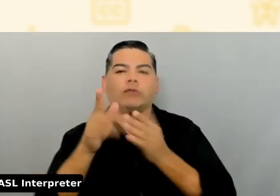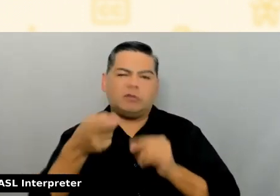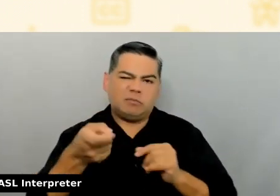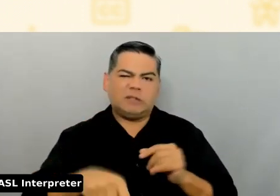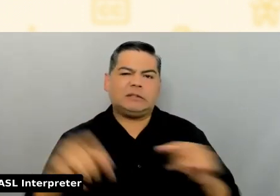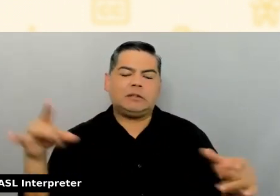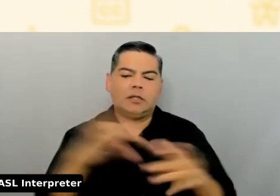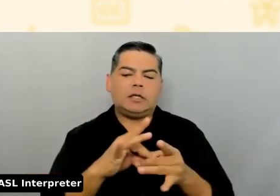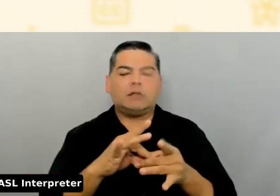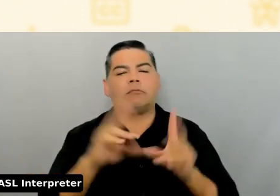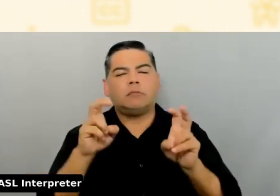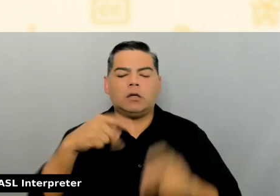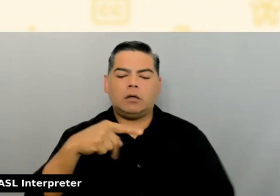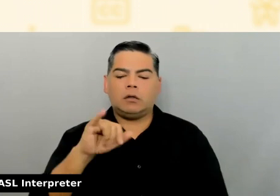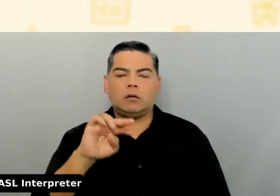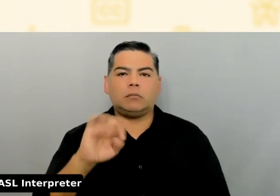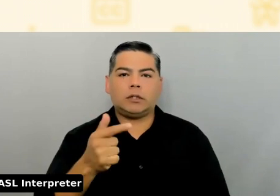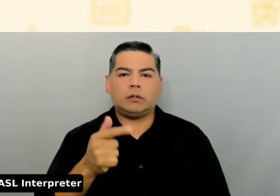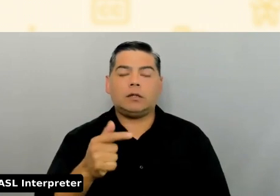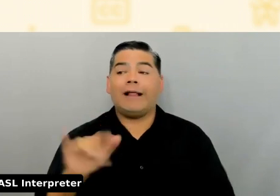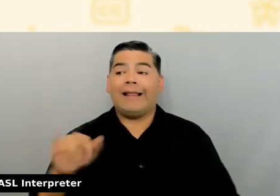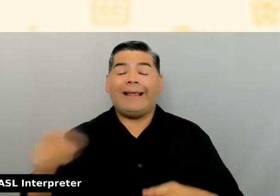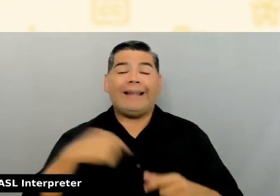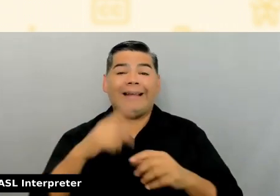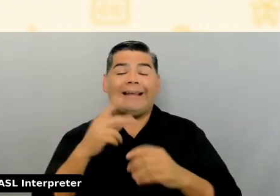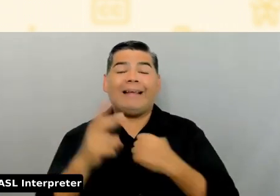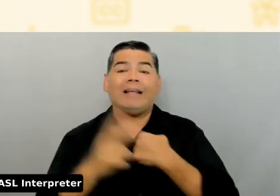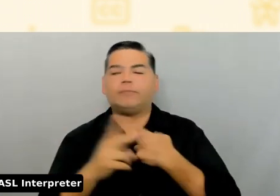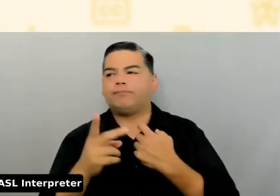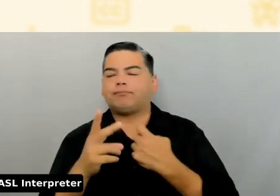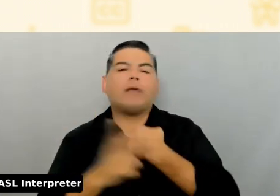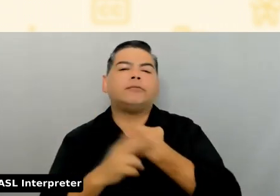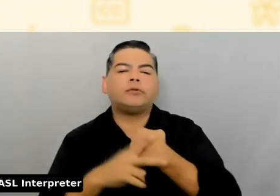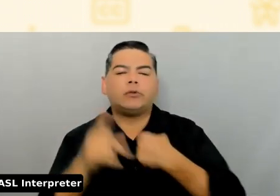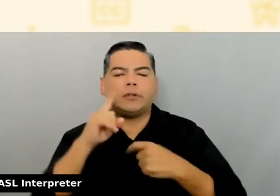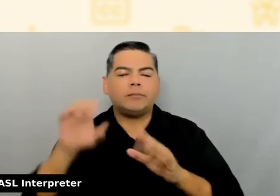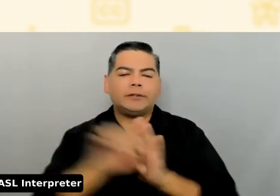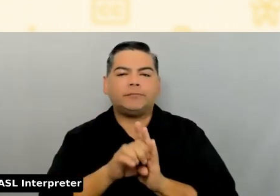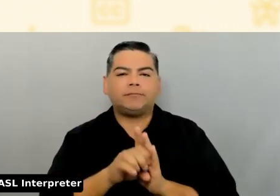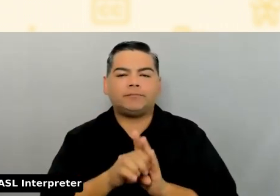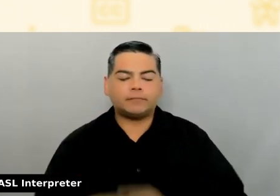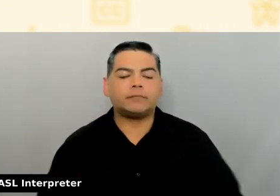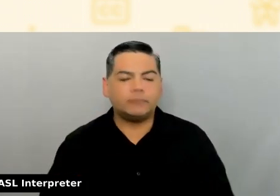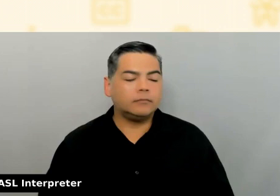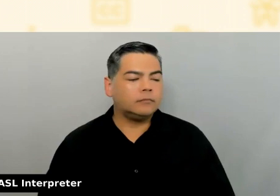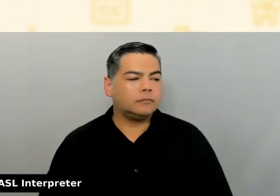has to ping the server that stores the images. And this is